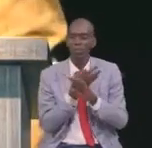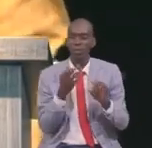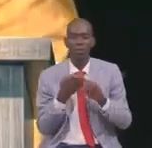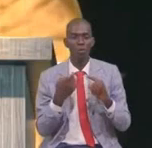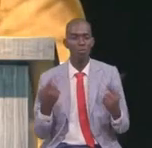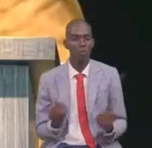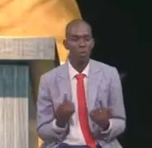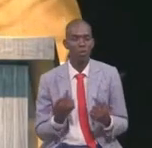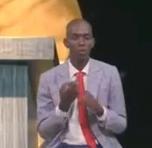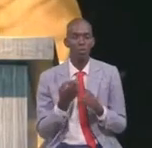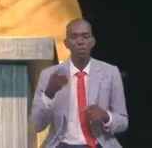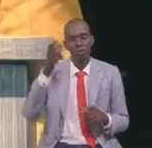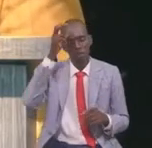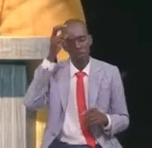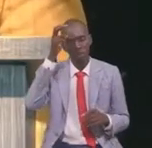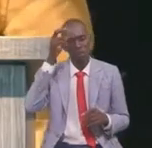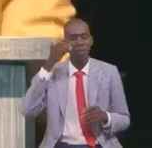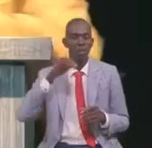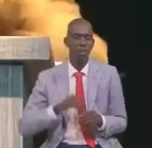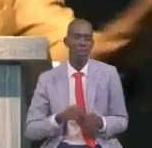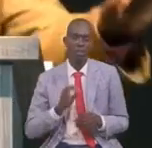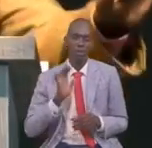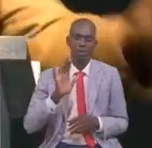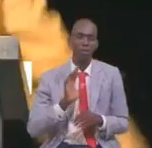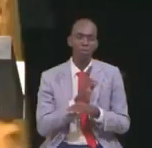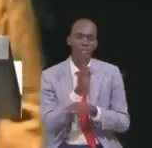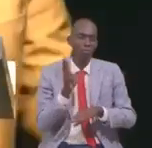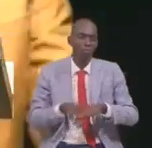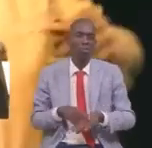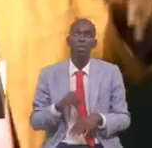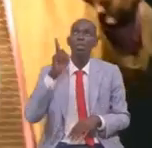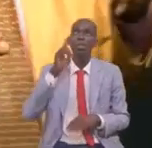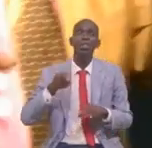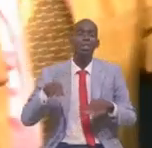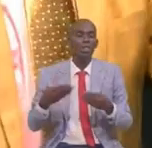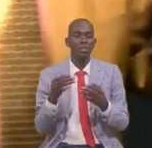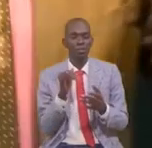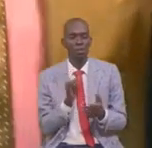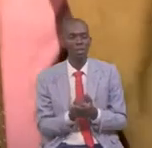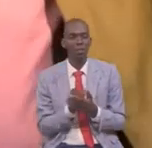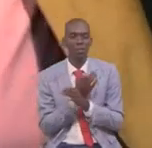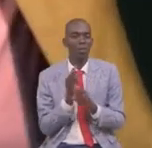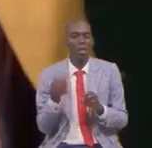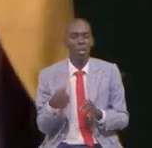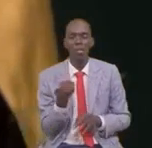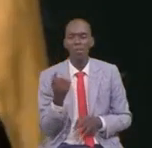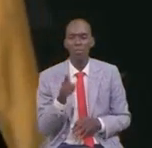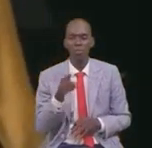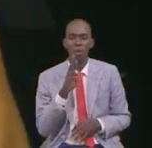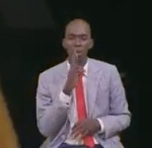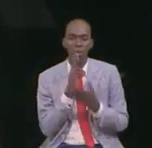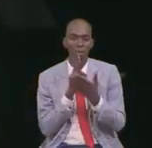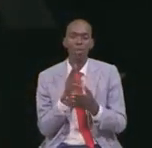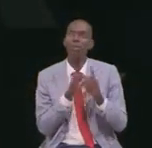from Satan in your nature. He gives that freedom anywhere you are. Lord,